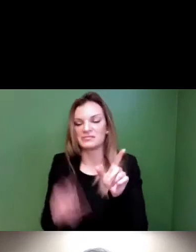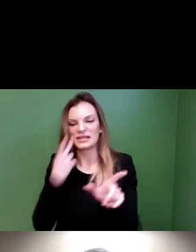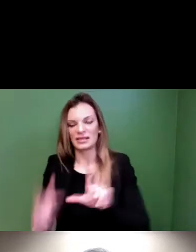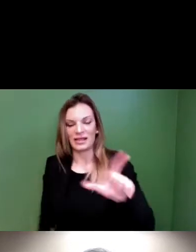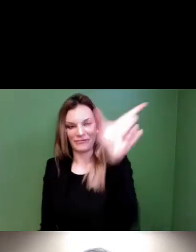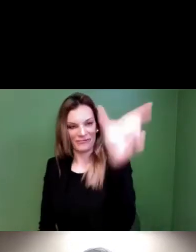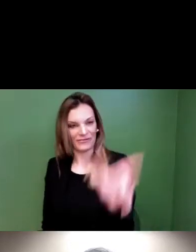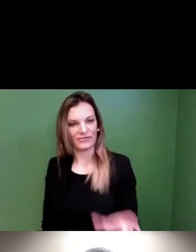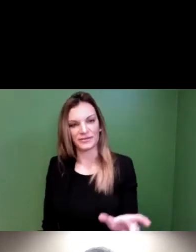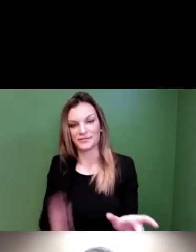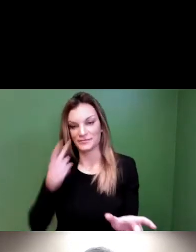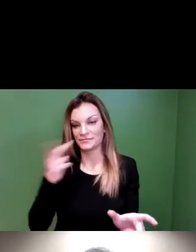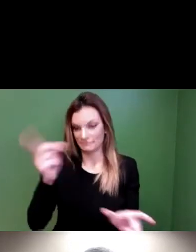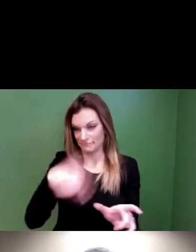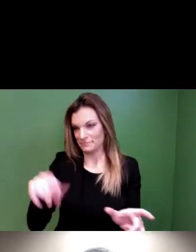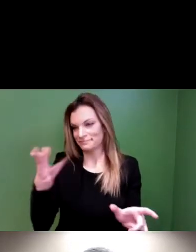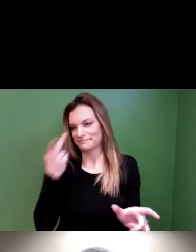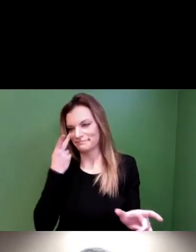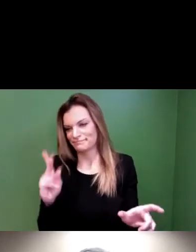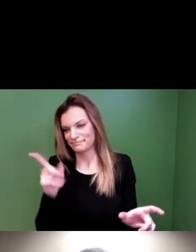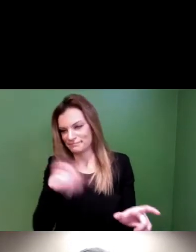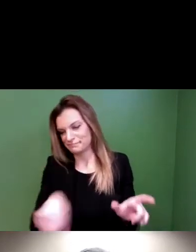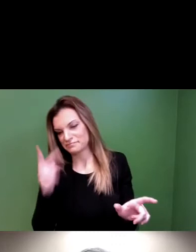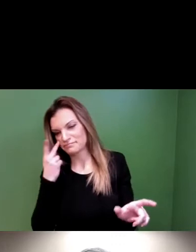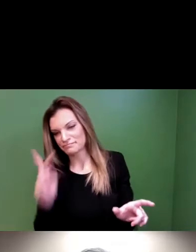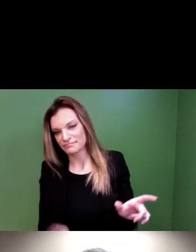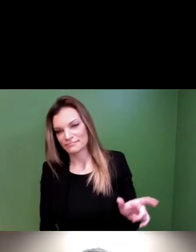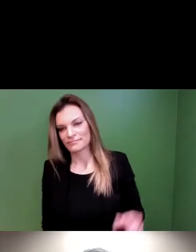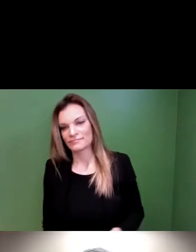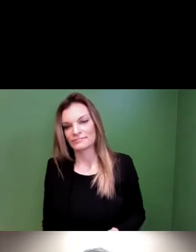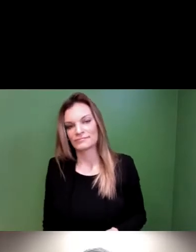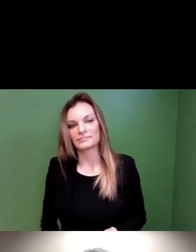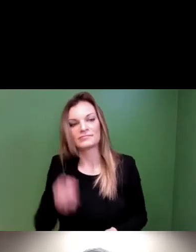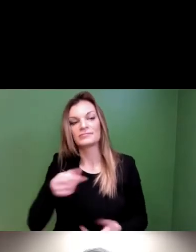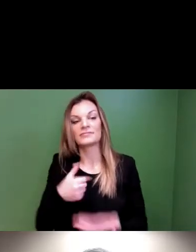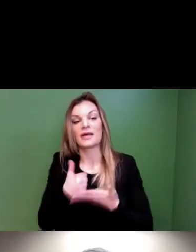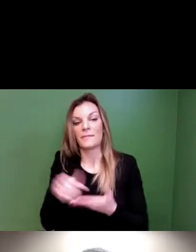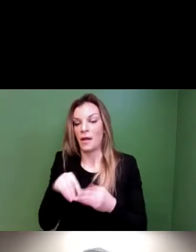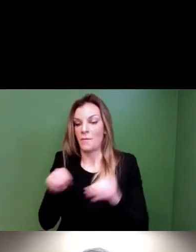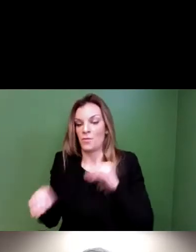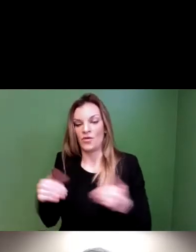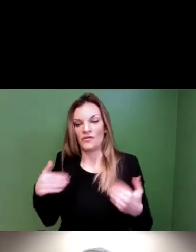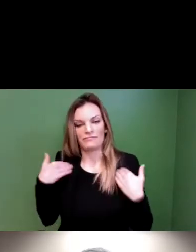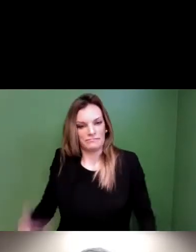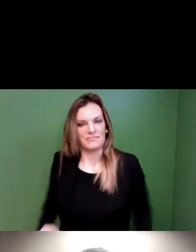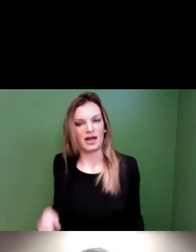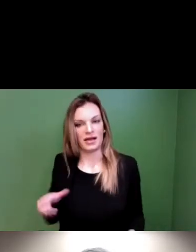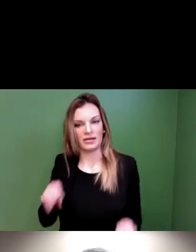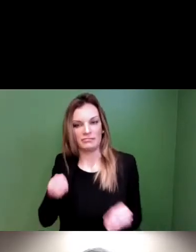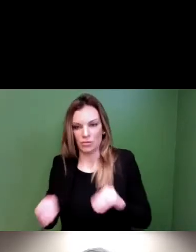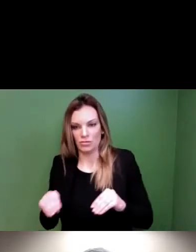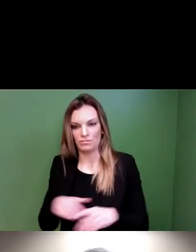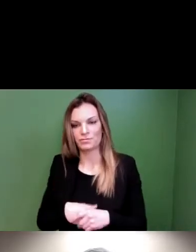that I'm sure everybody has seen. It's a typical posturing of the arm in somebody